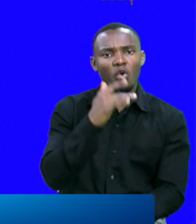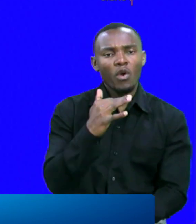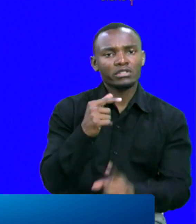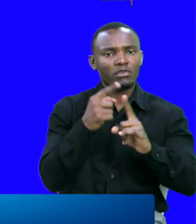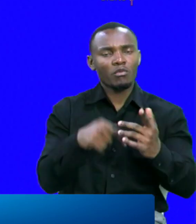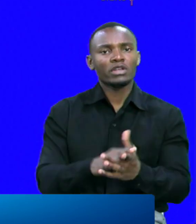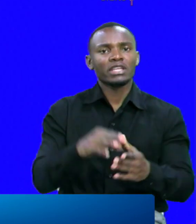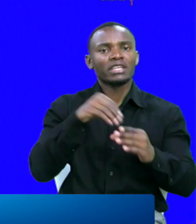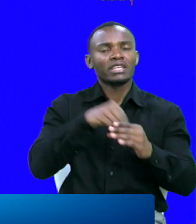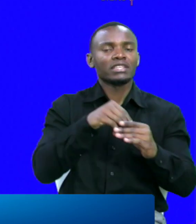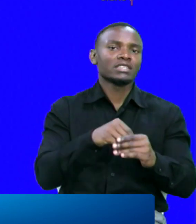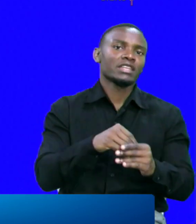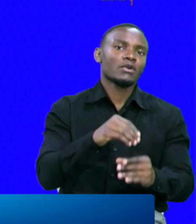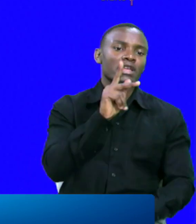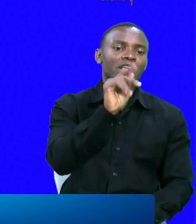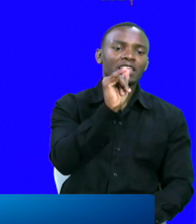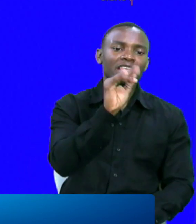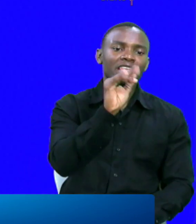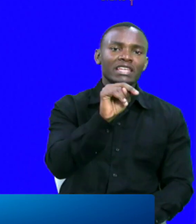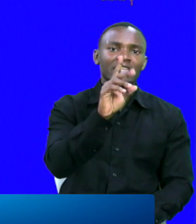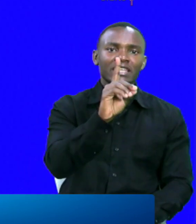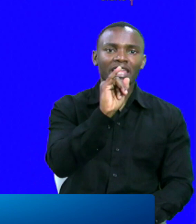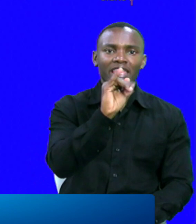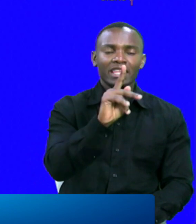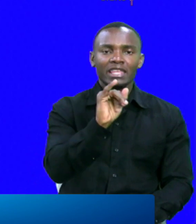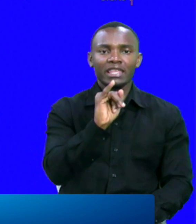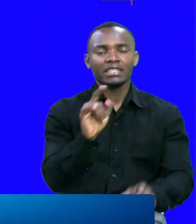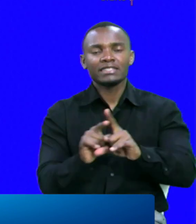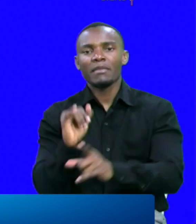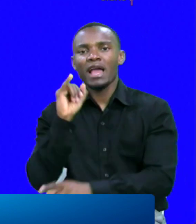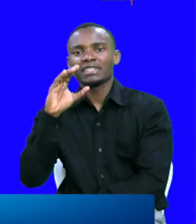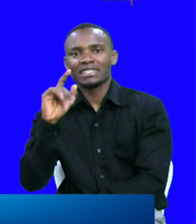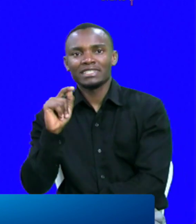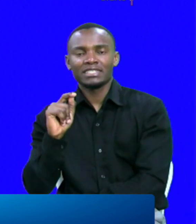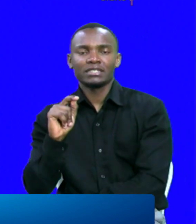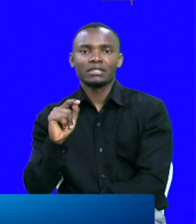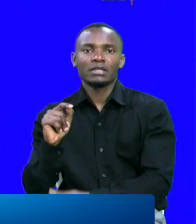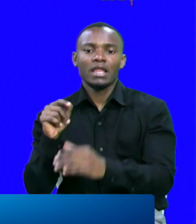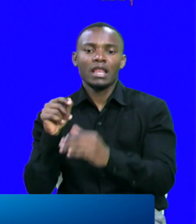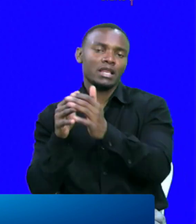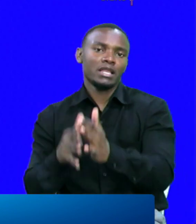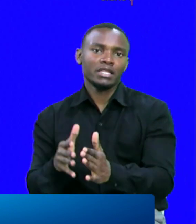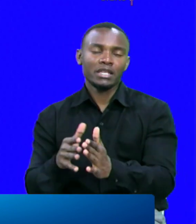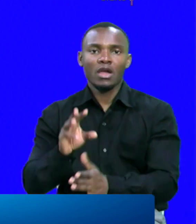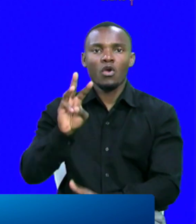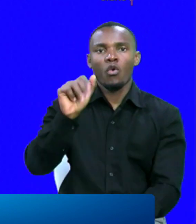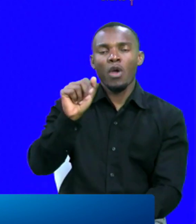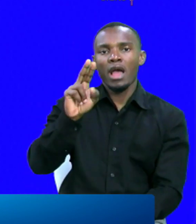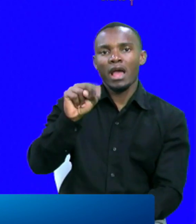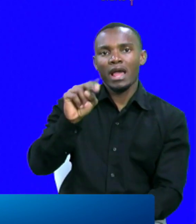believe? MP Wandai once probe after Kindiki Owalo differ on WorldCoin. Now, members of